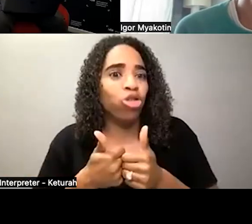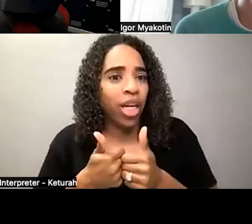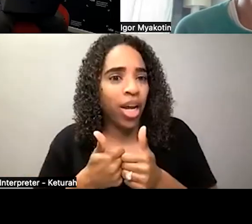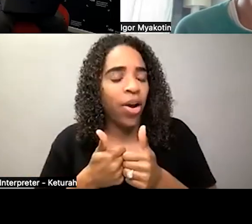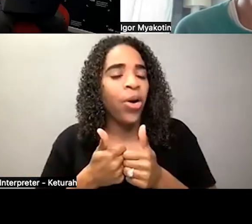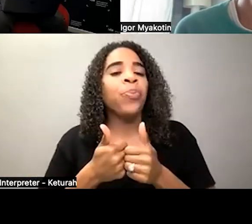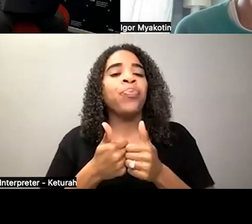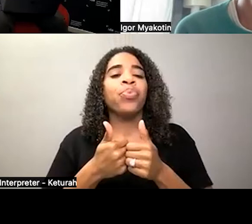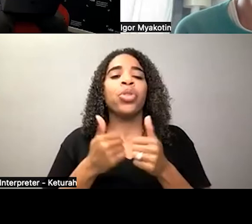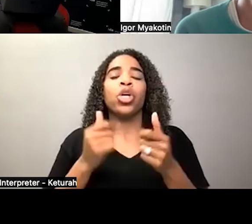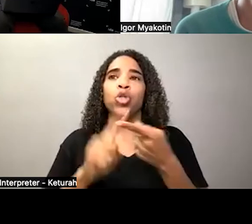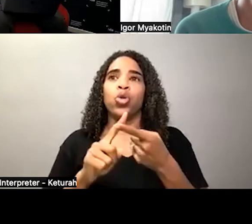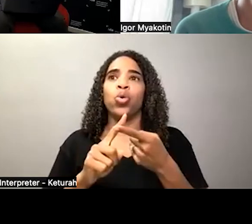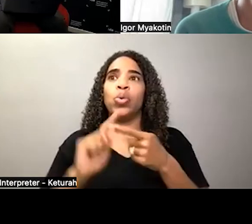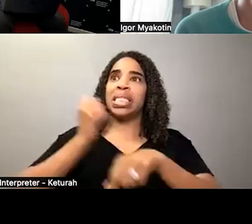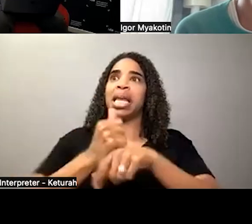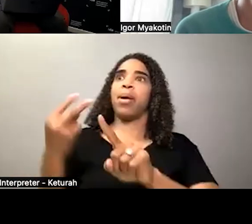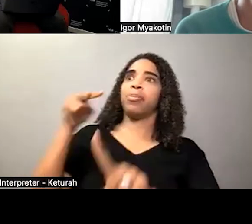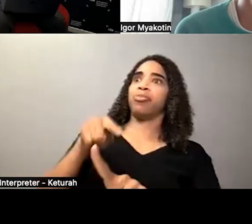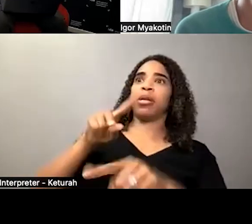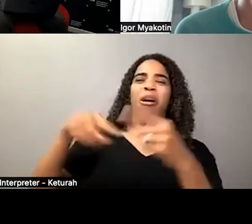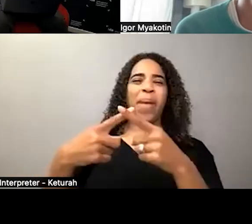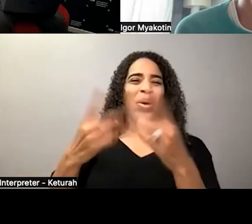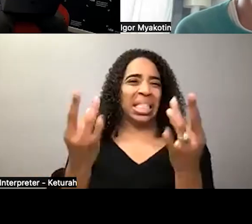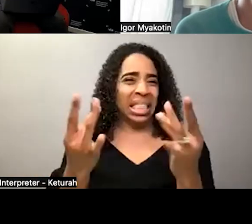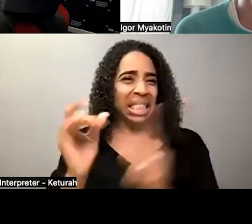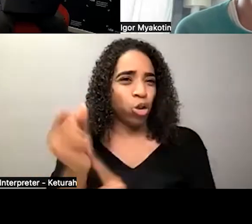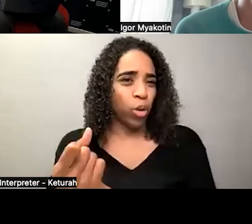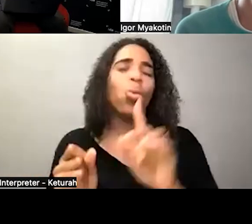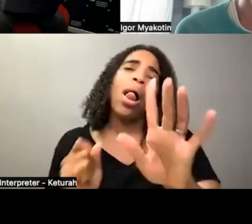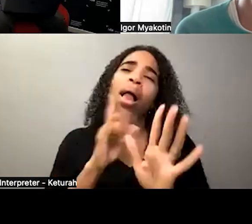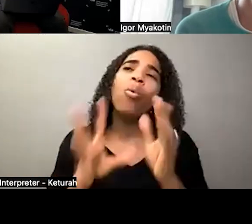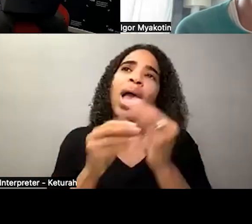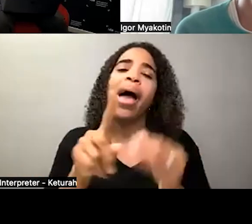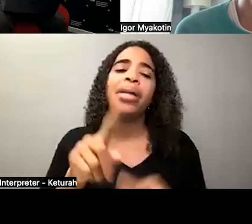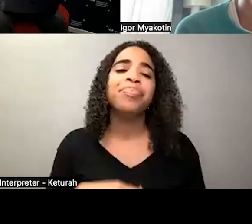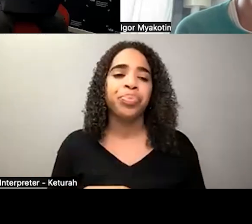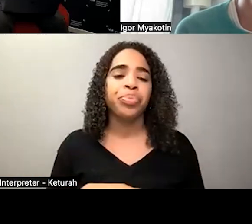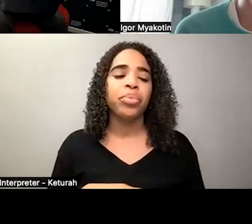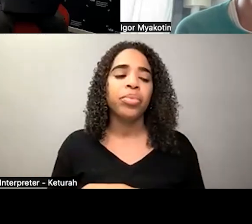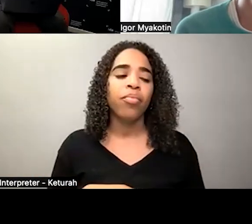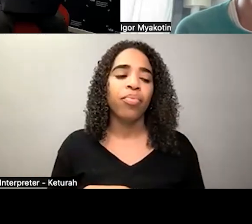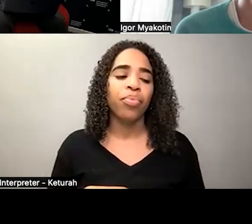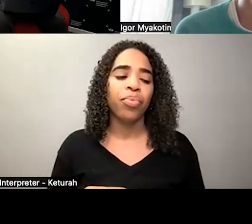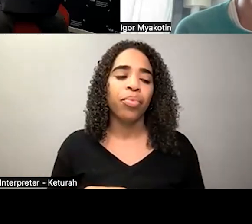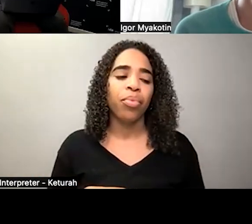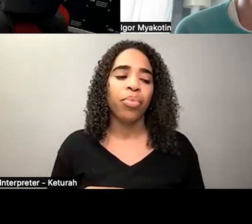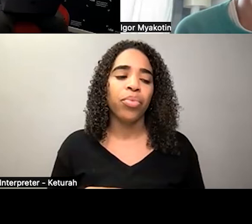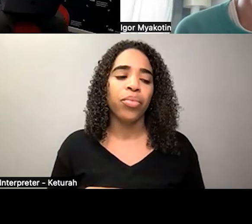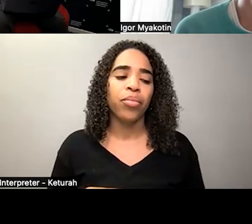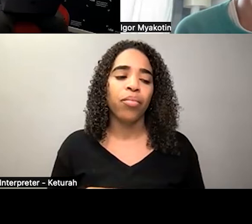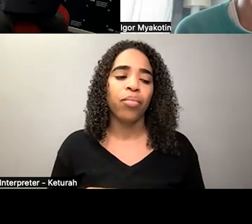art, because something I want to say, what the artists were asking for